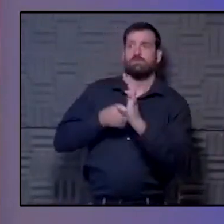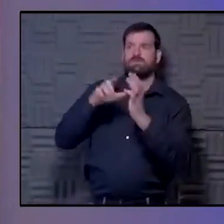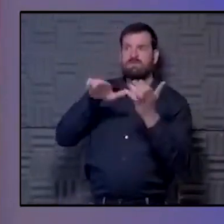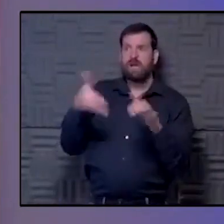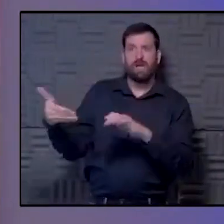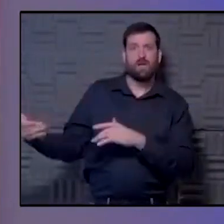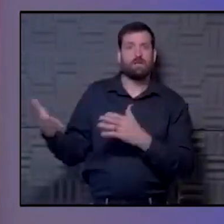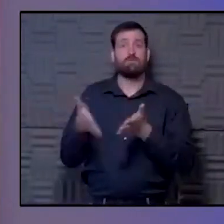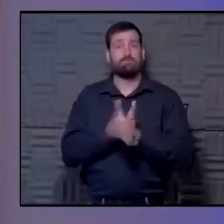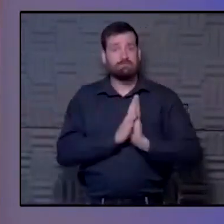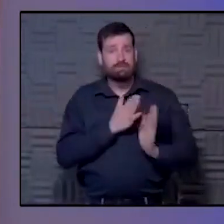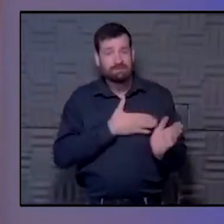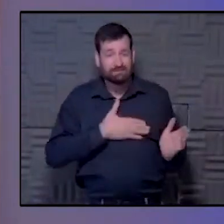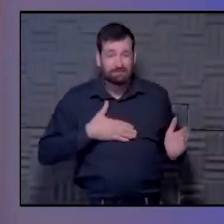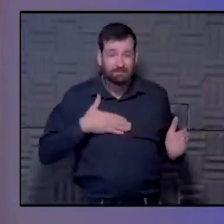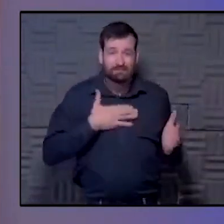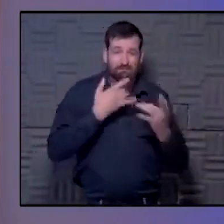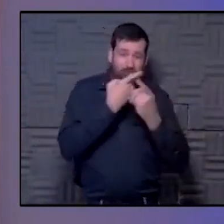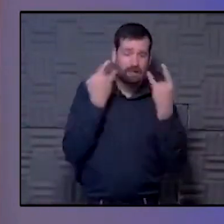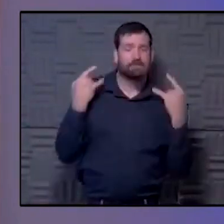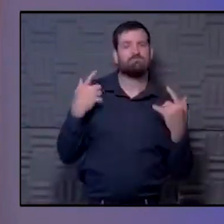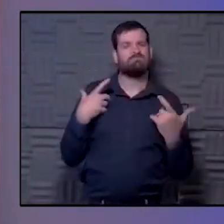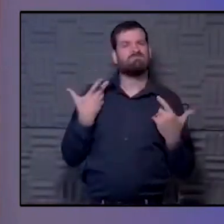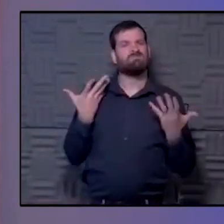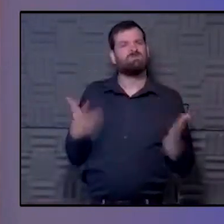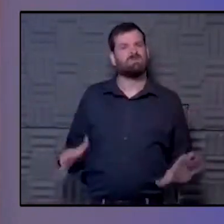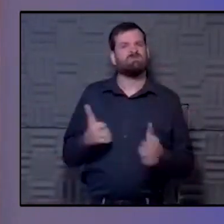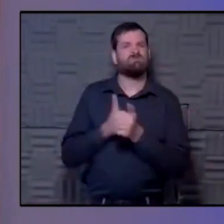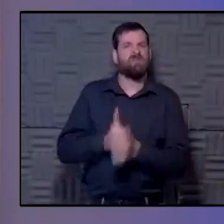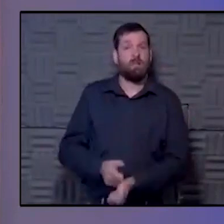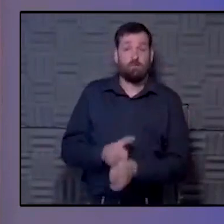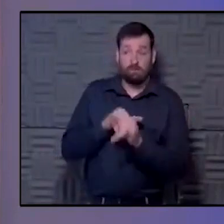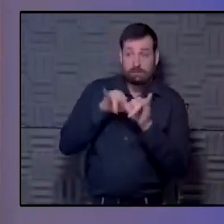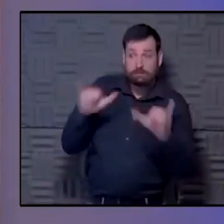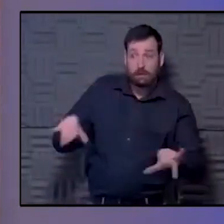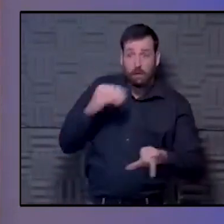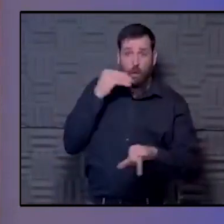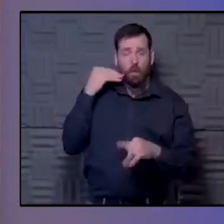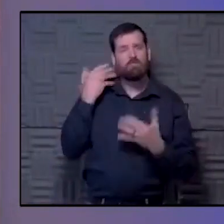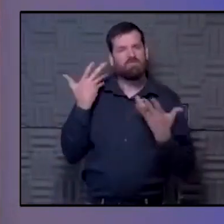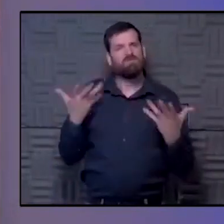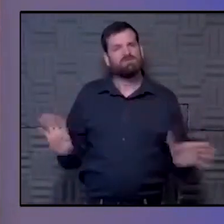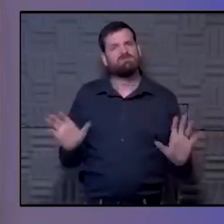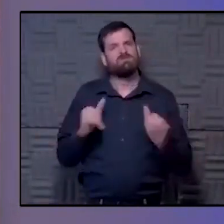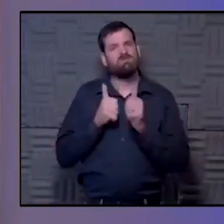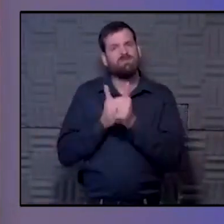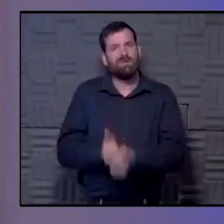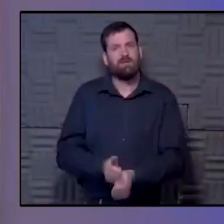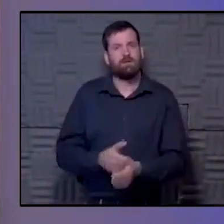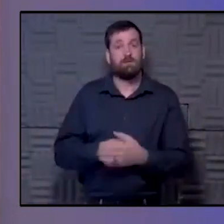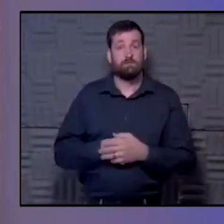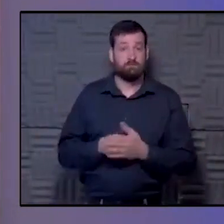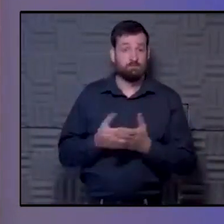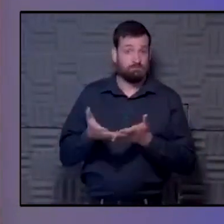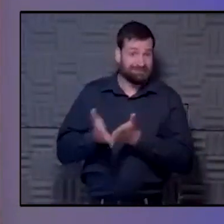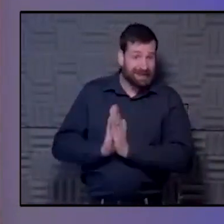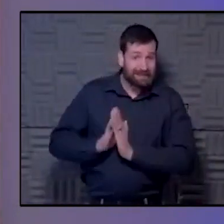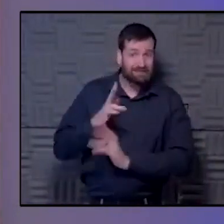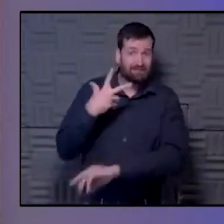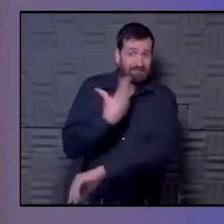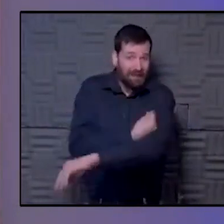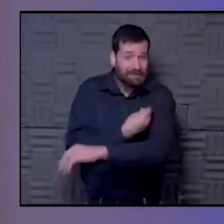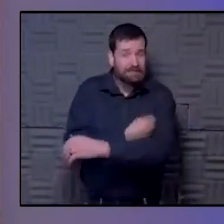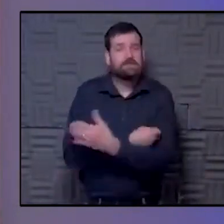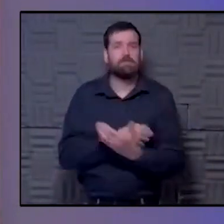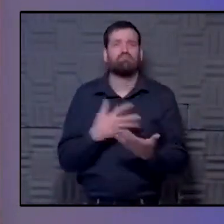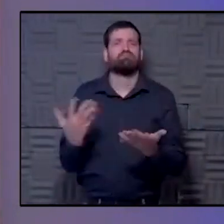wear masks, they wore masks. When they were asked to stay at home, they stayed at home. And when they were asked to get vaccinated,